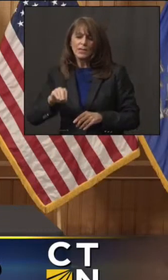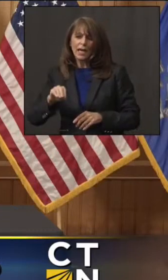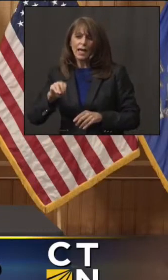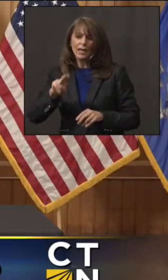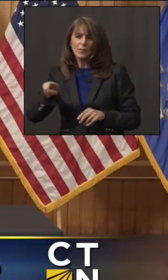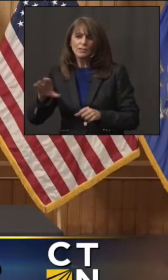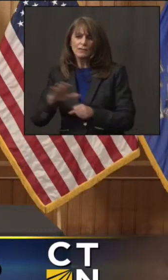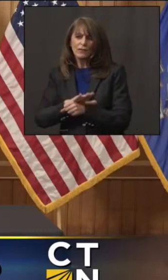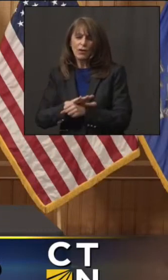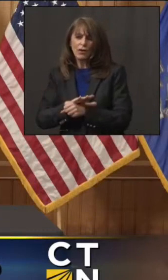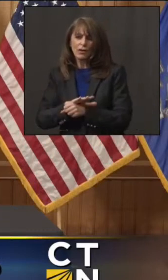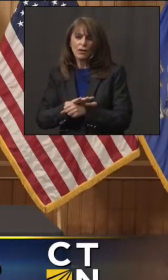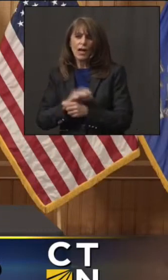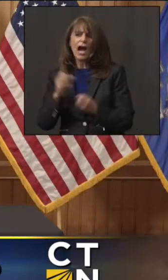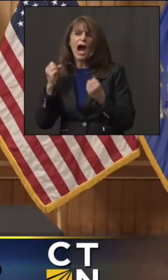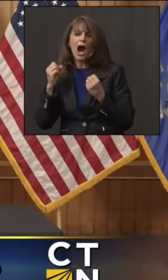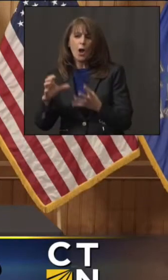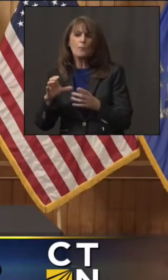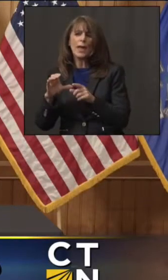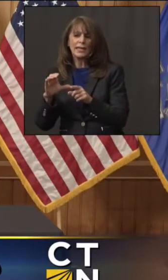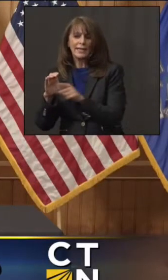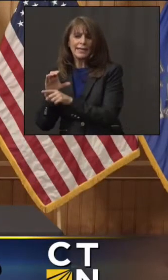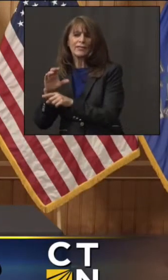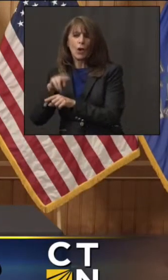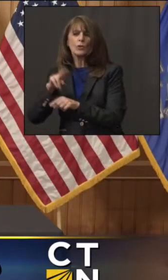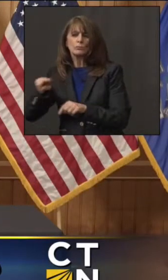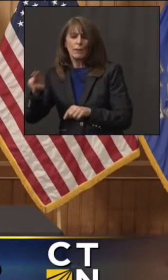that is COVID related?